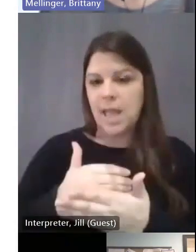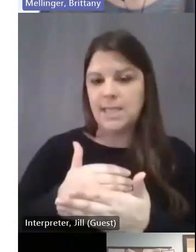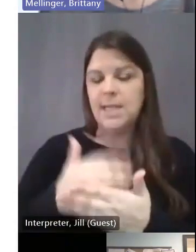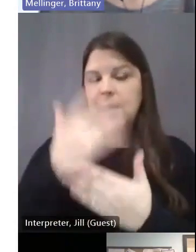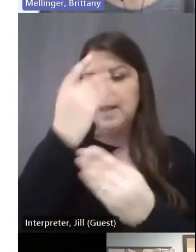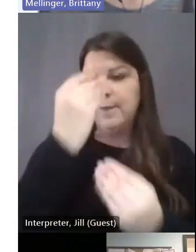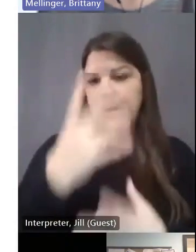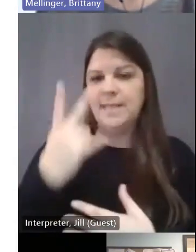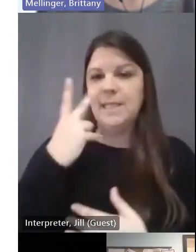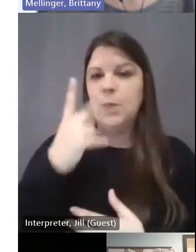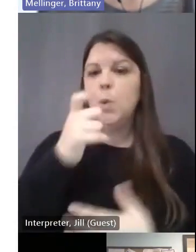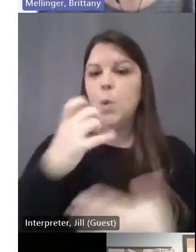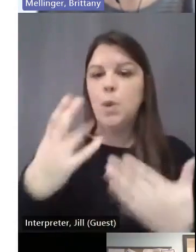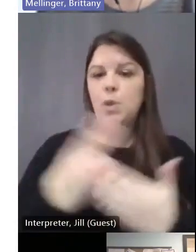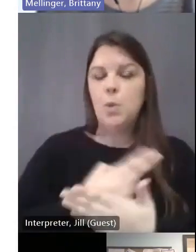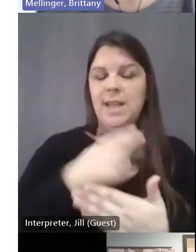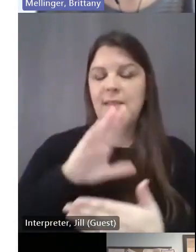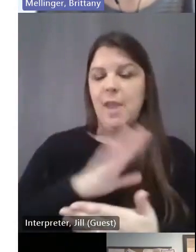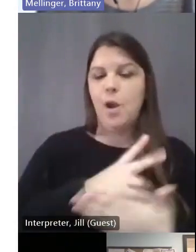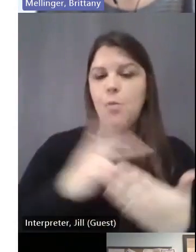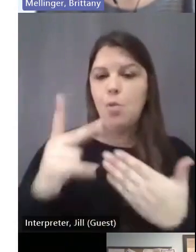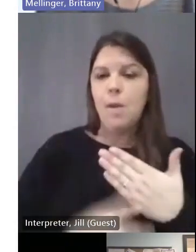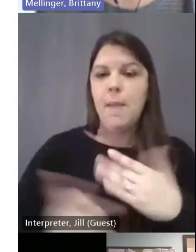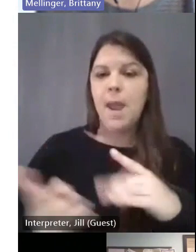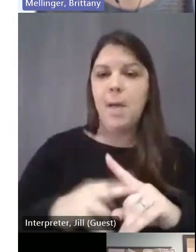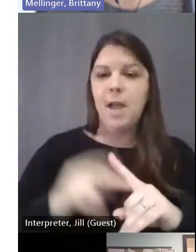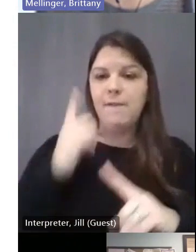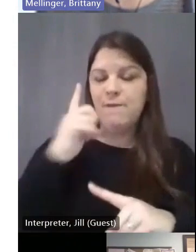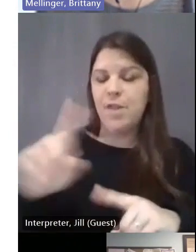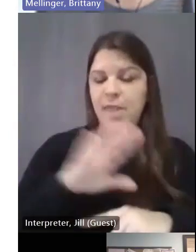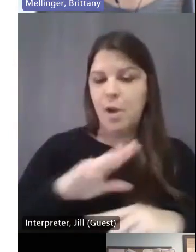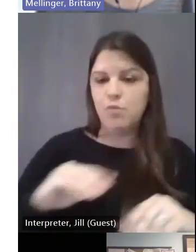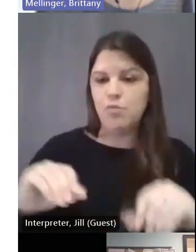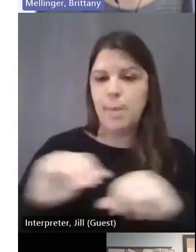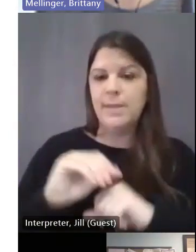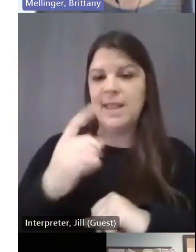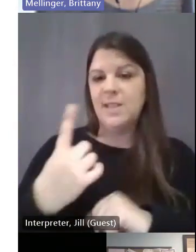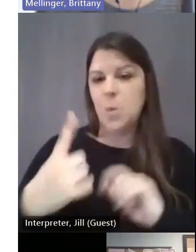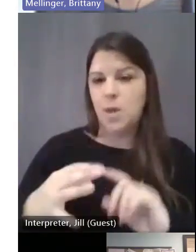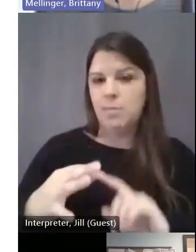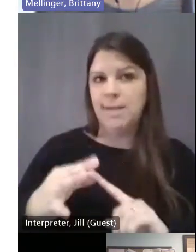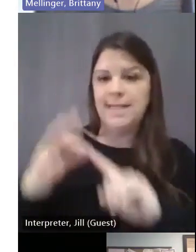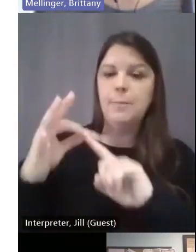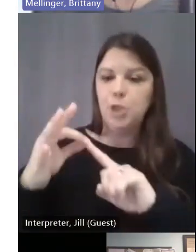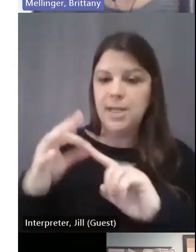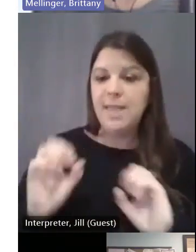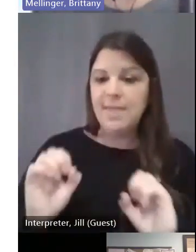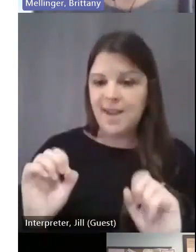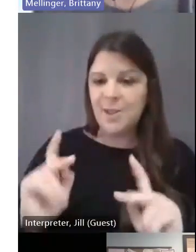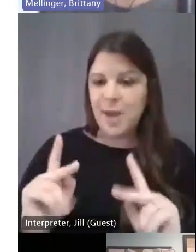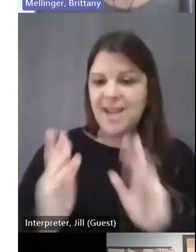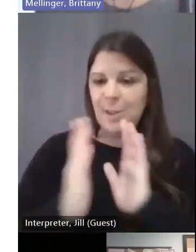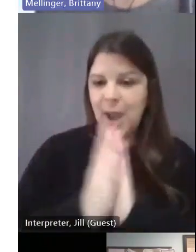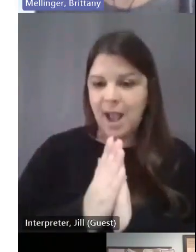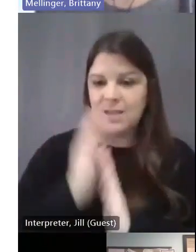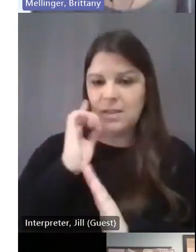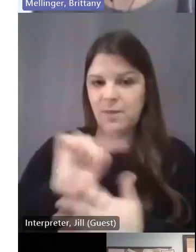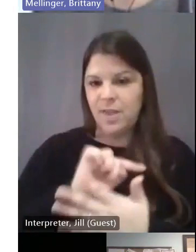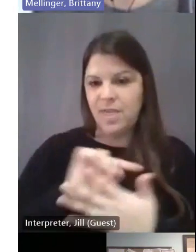to see who's using their program and applying for their properties. So that would be an example where it's okay to ask for